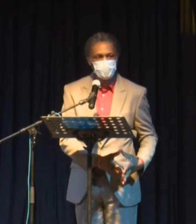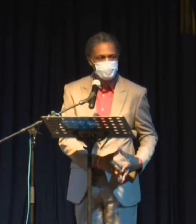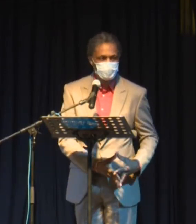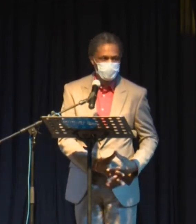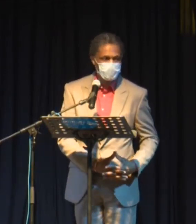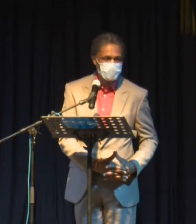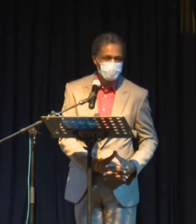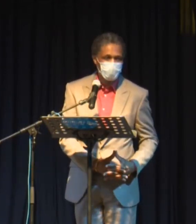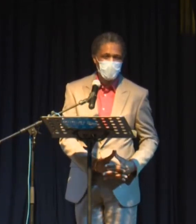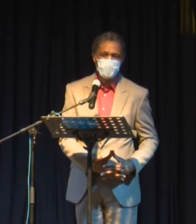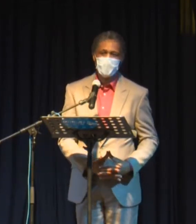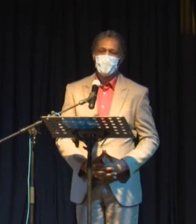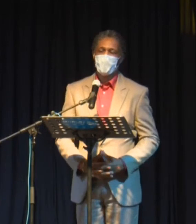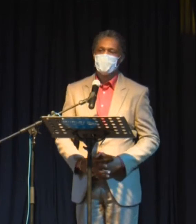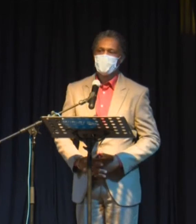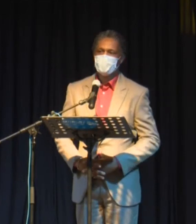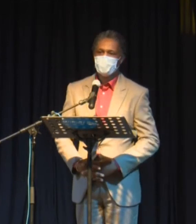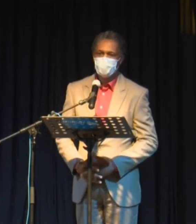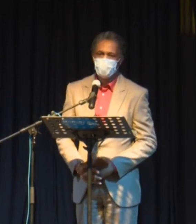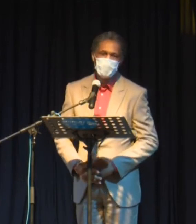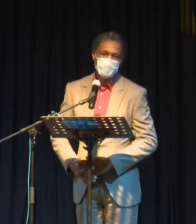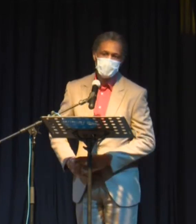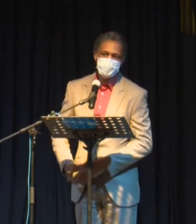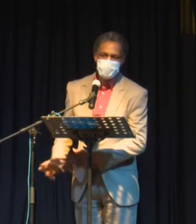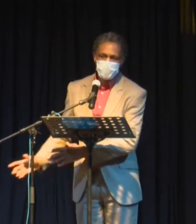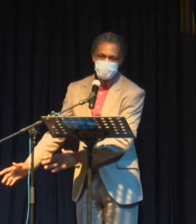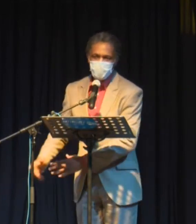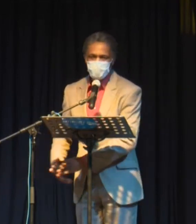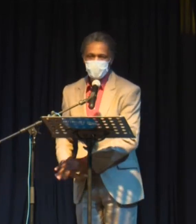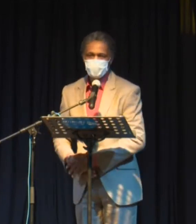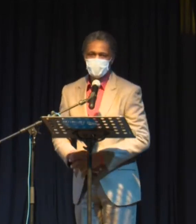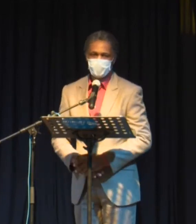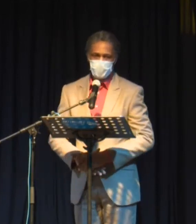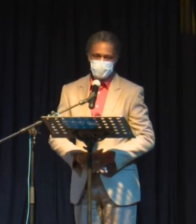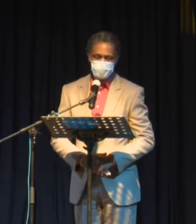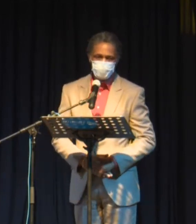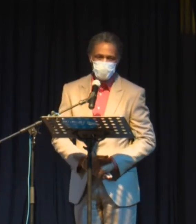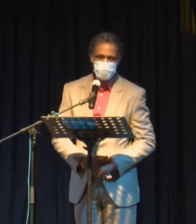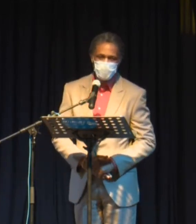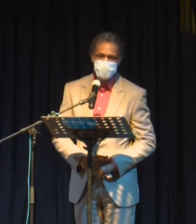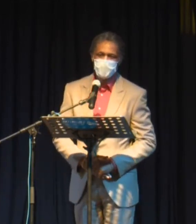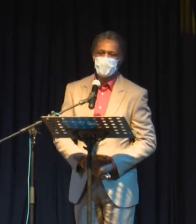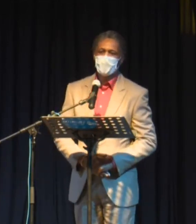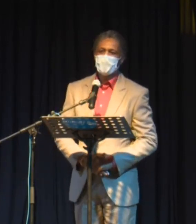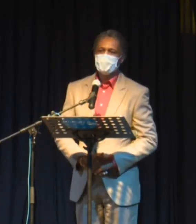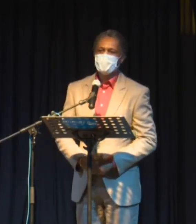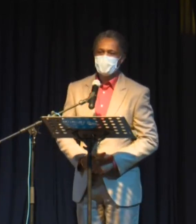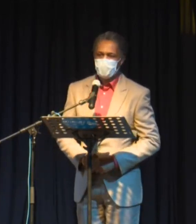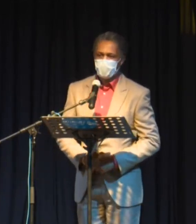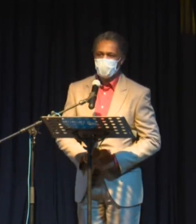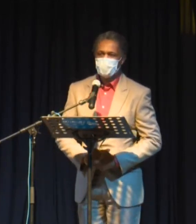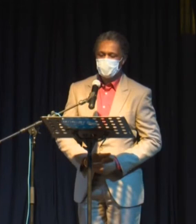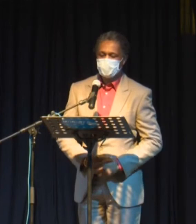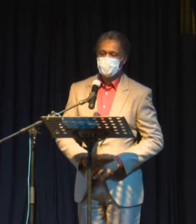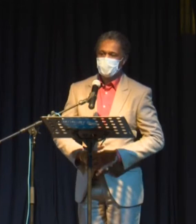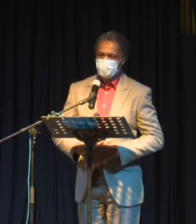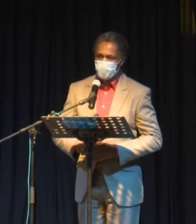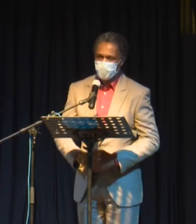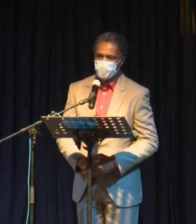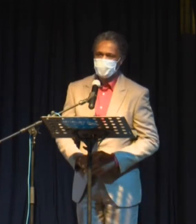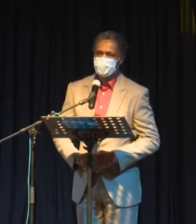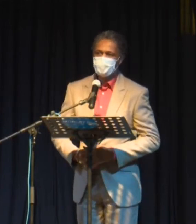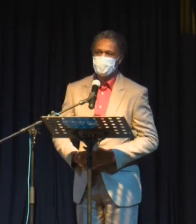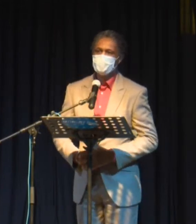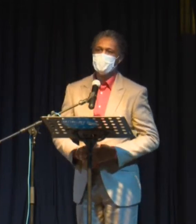lokuthithe sivivanene ngoba akusasiyo indzaba yanoma ngibani seyindzaba yethu sonke. Sesizama-ke lokuthi sithi